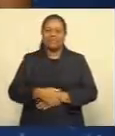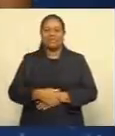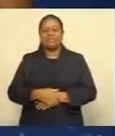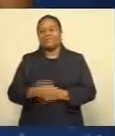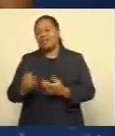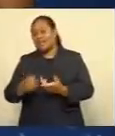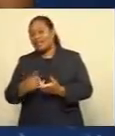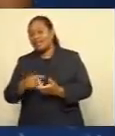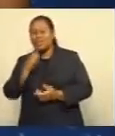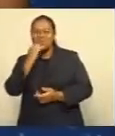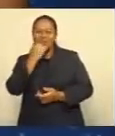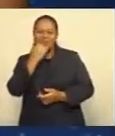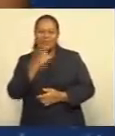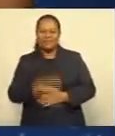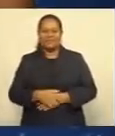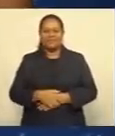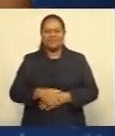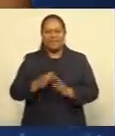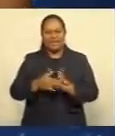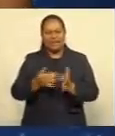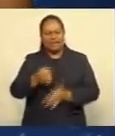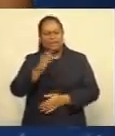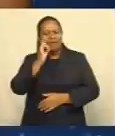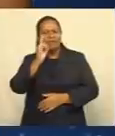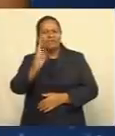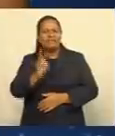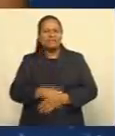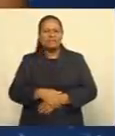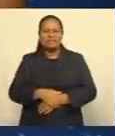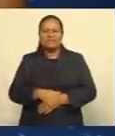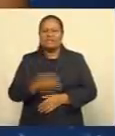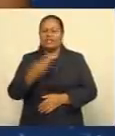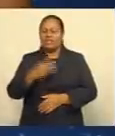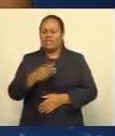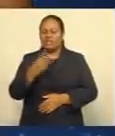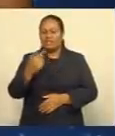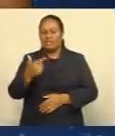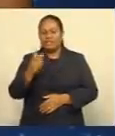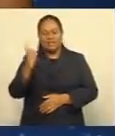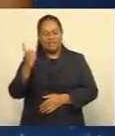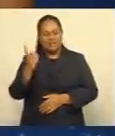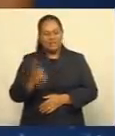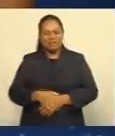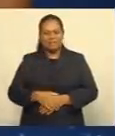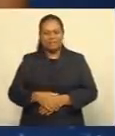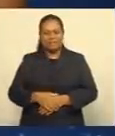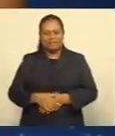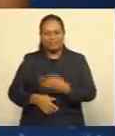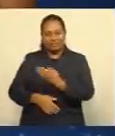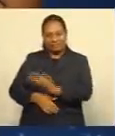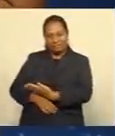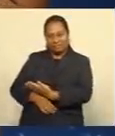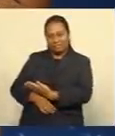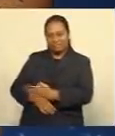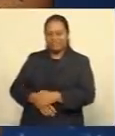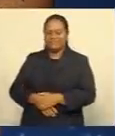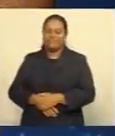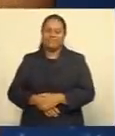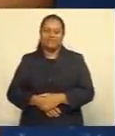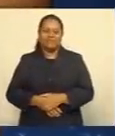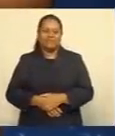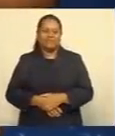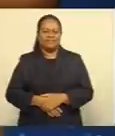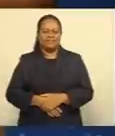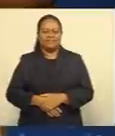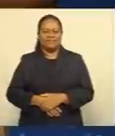were warm and can you imagine, it felt like 37 degrees. Bilihia felt a bit gooey too.